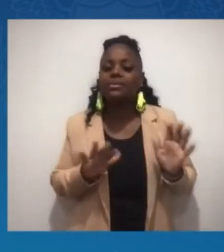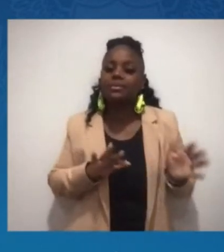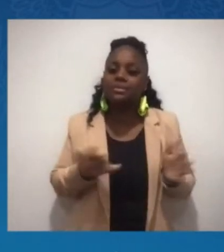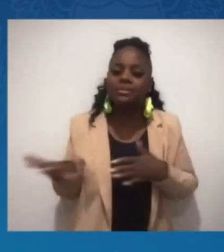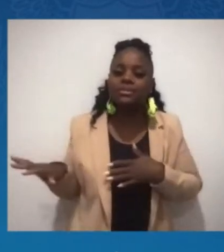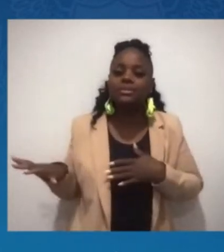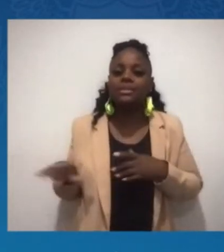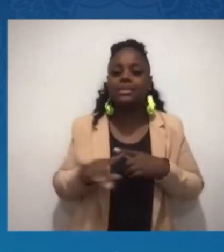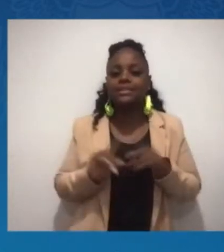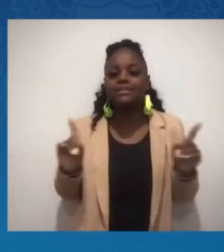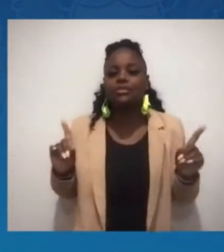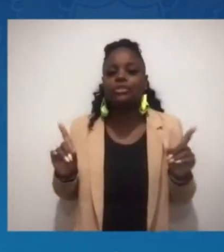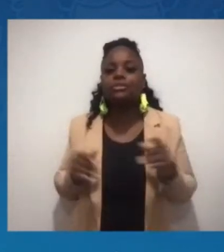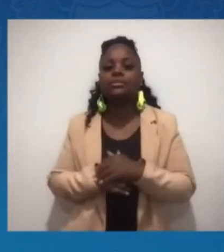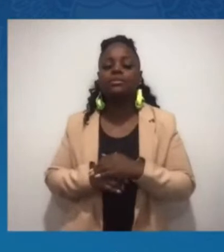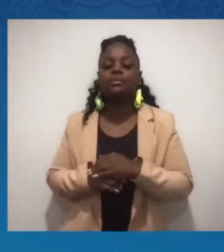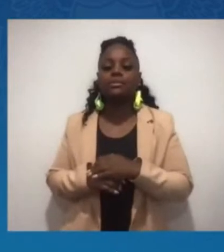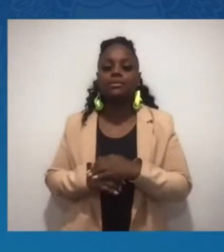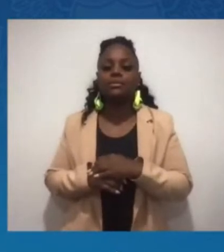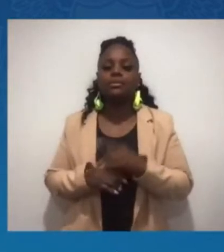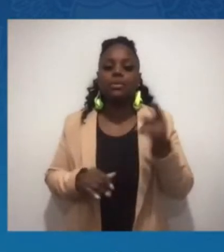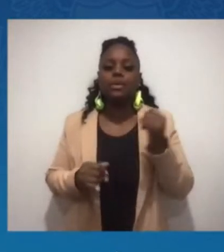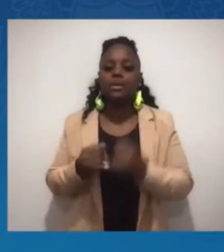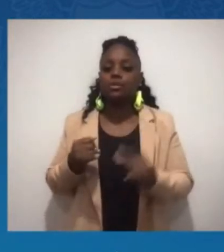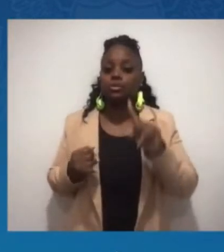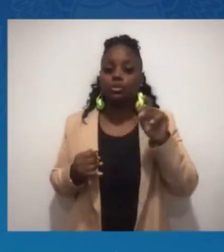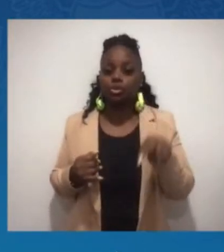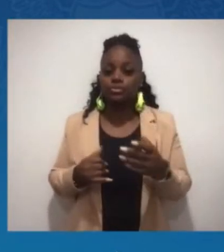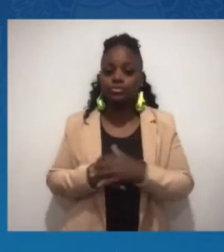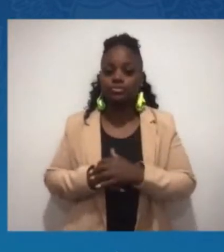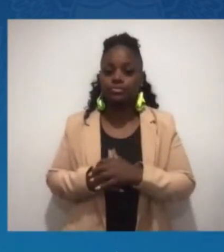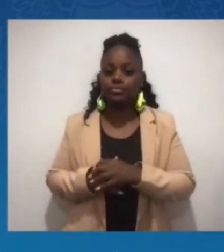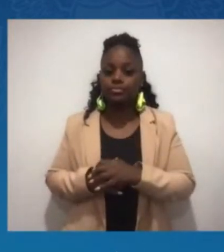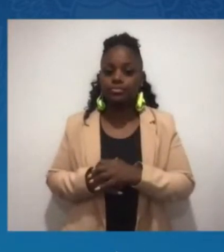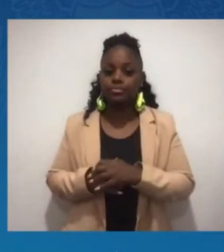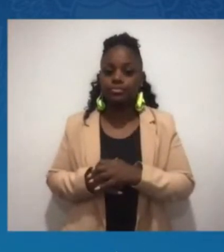last question from Melissa Ibarra,